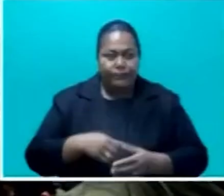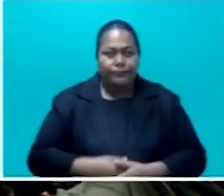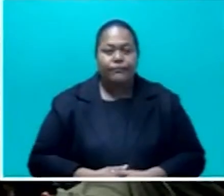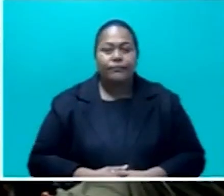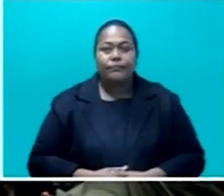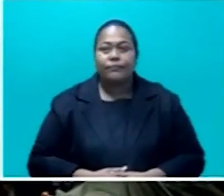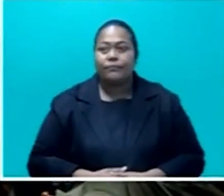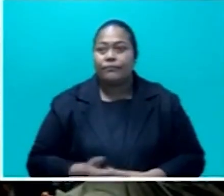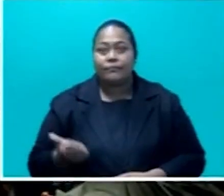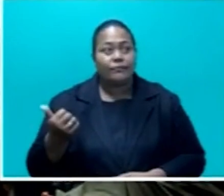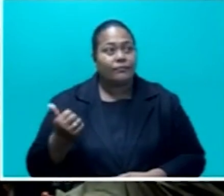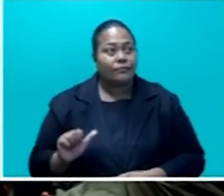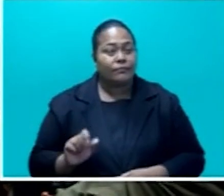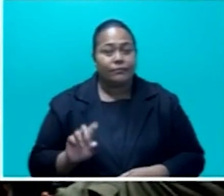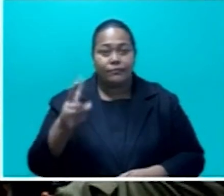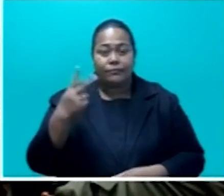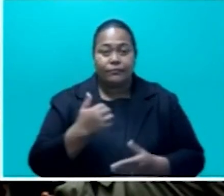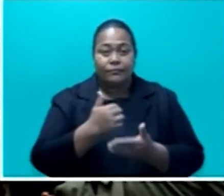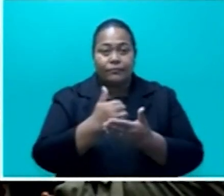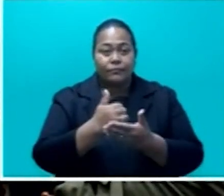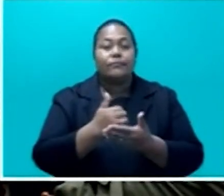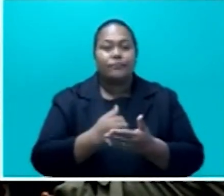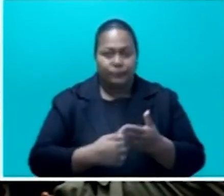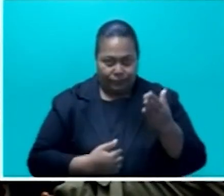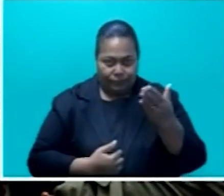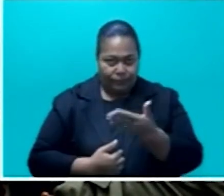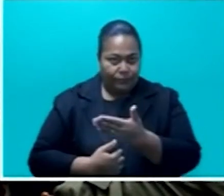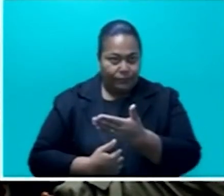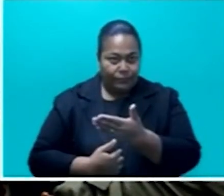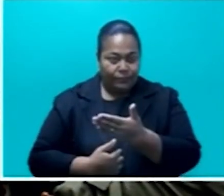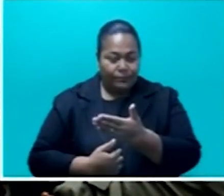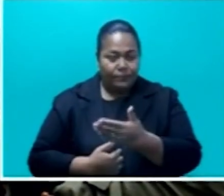now? Honourable Speaker, I second the motion.